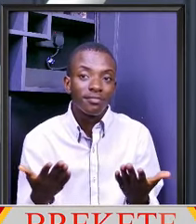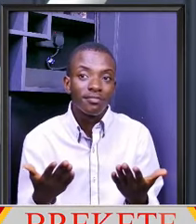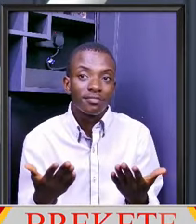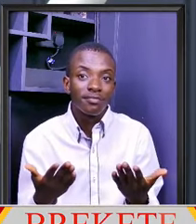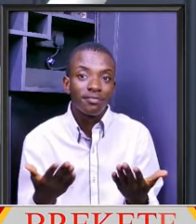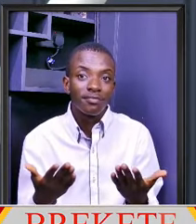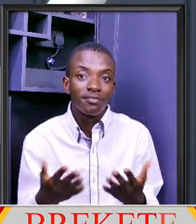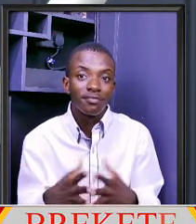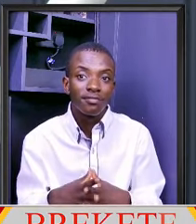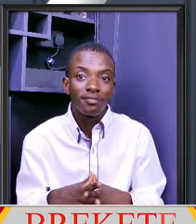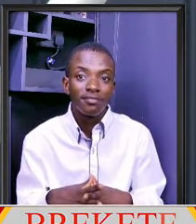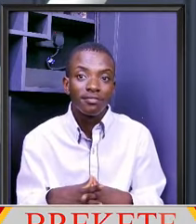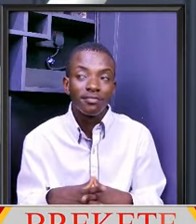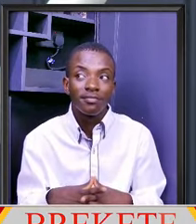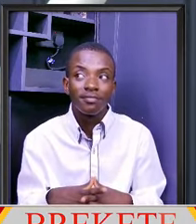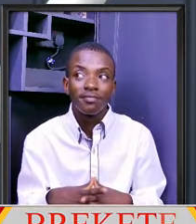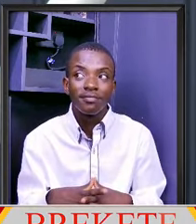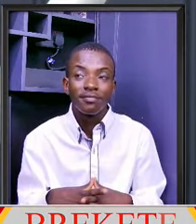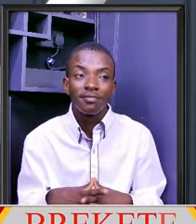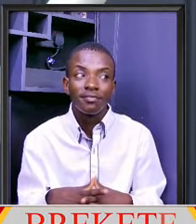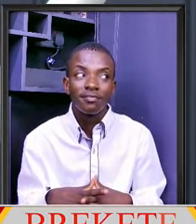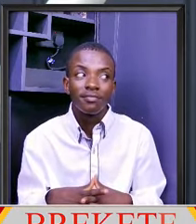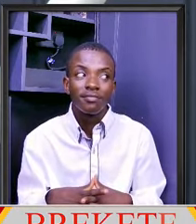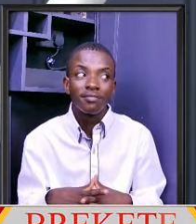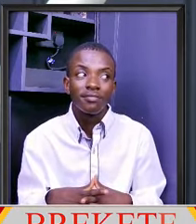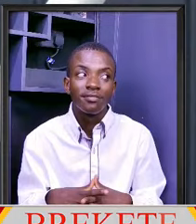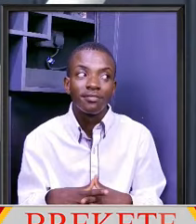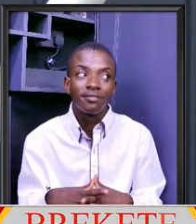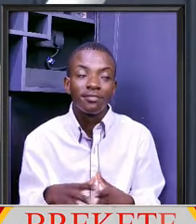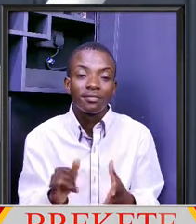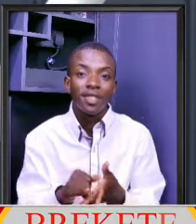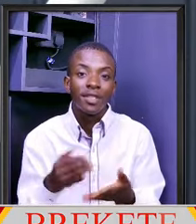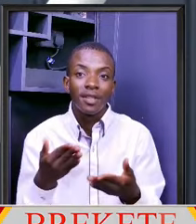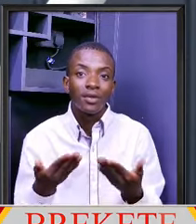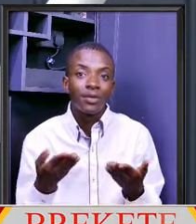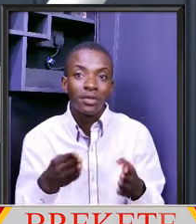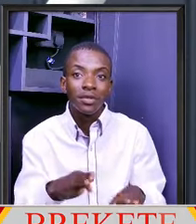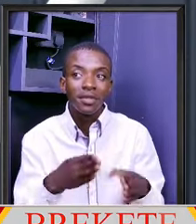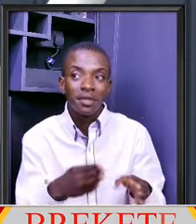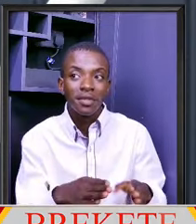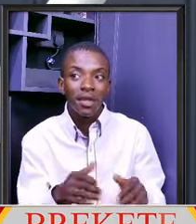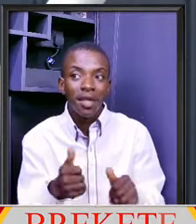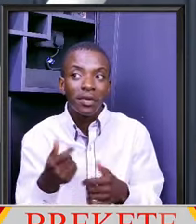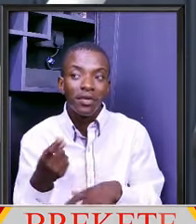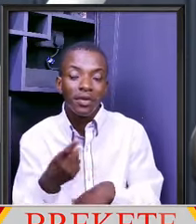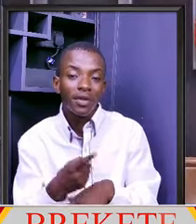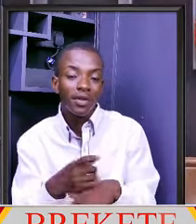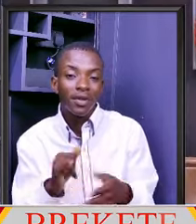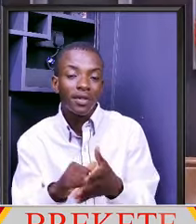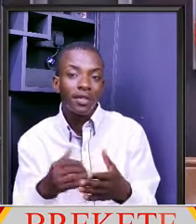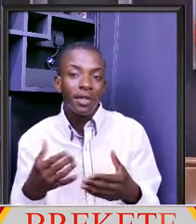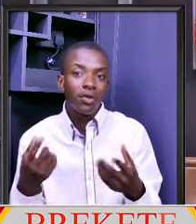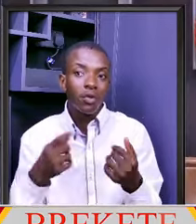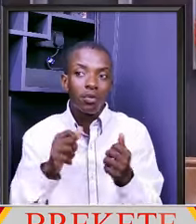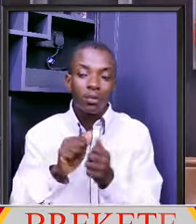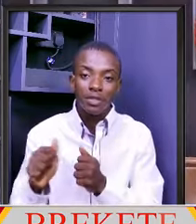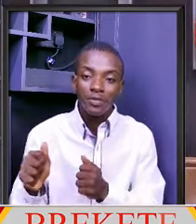11, don't do. Hi. Now, so when they die, they go. That's it. For every day we come